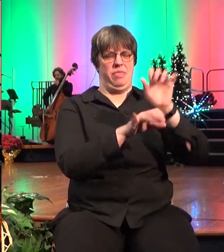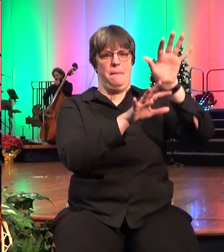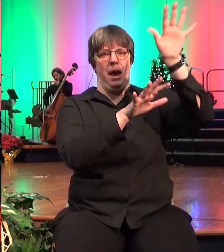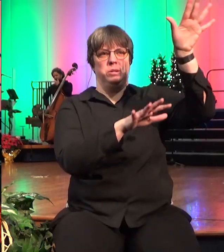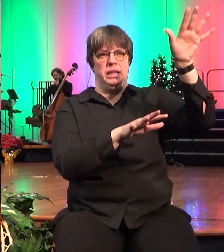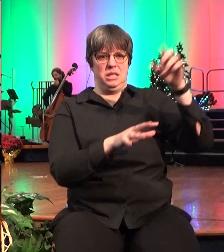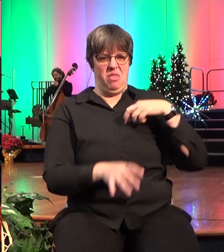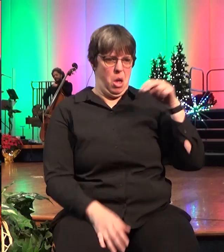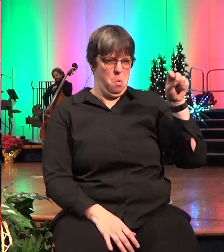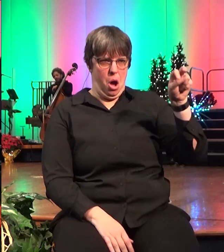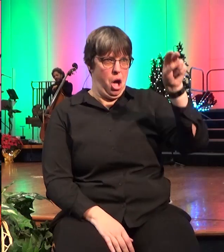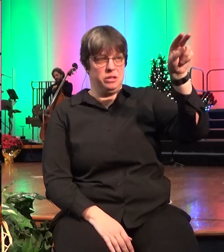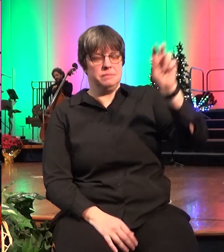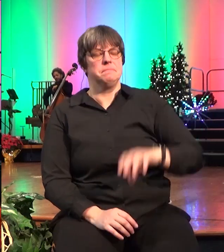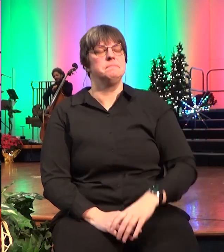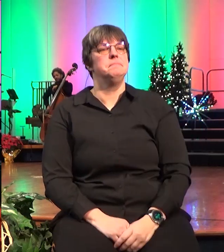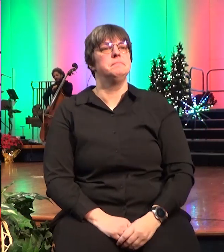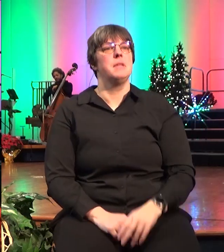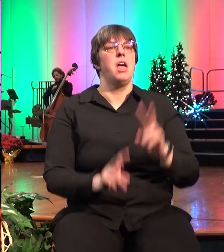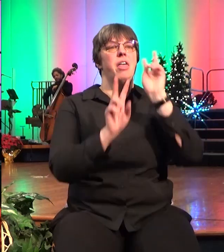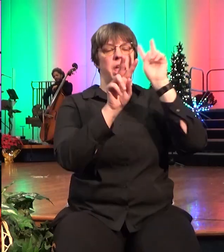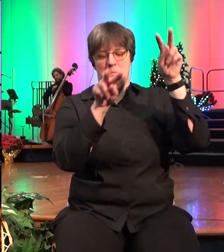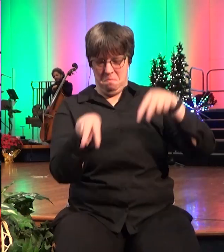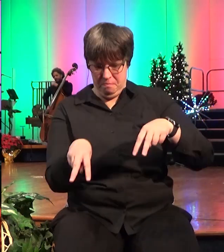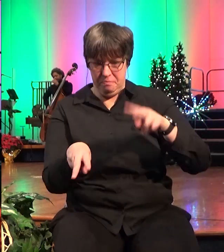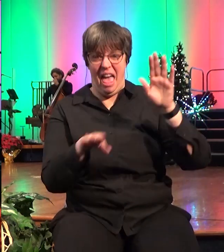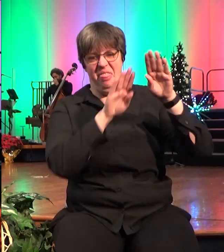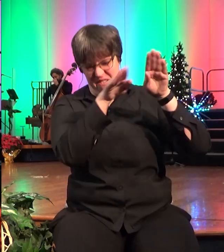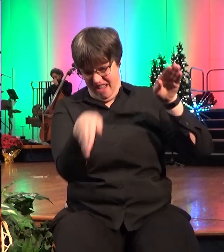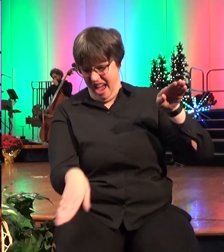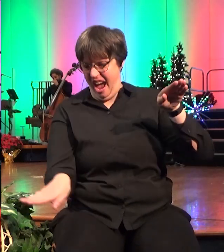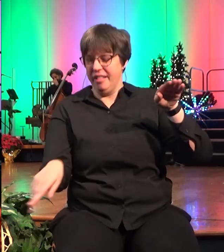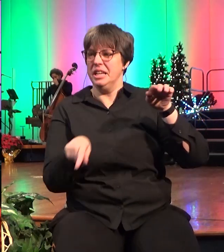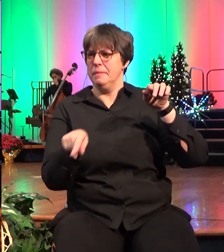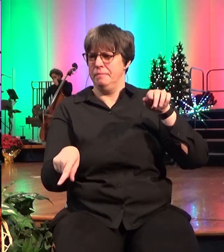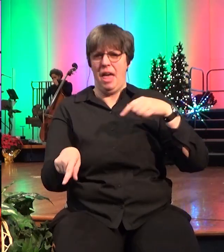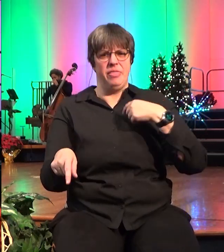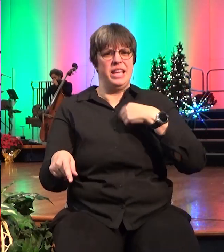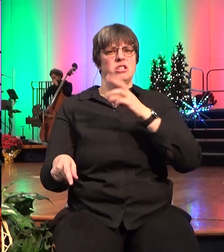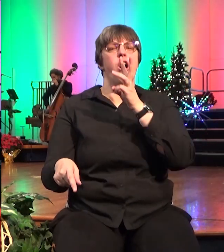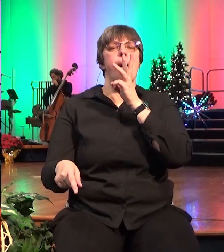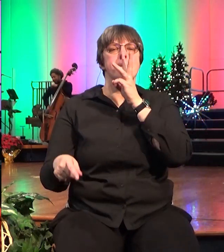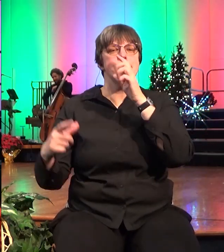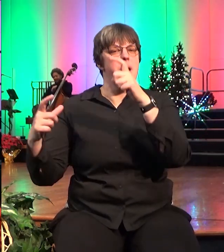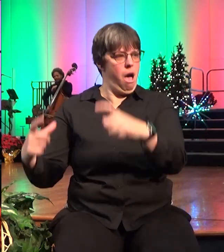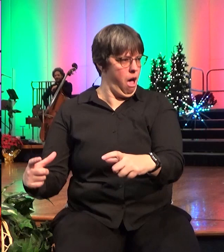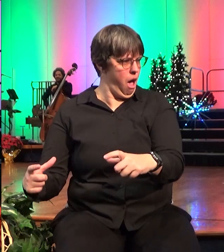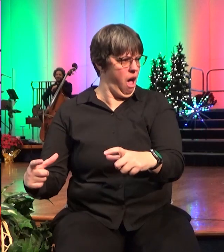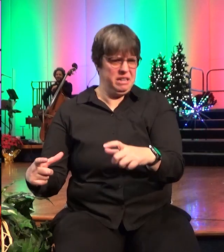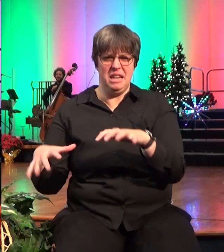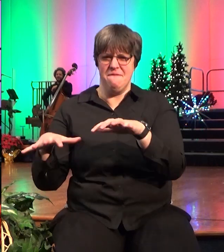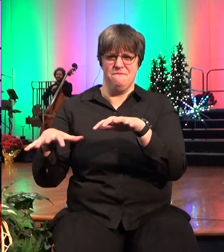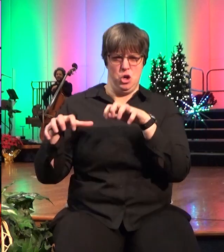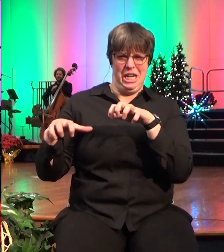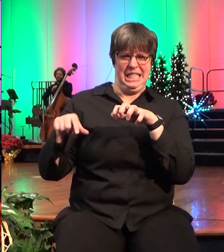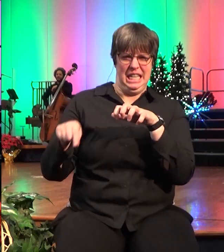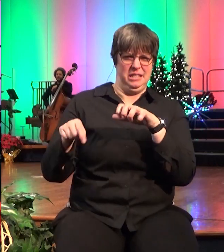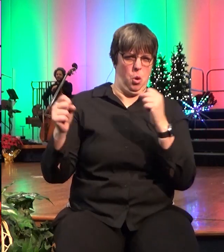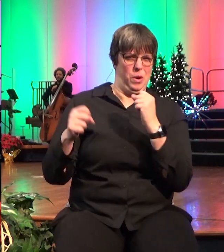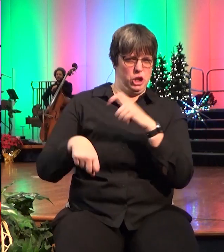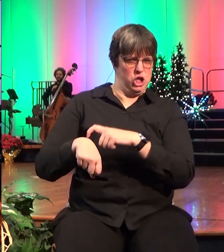ridgetop. Looked down into the valley below where there's a pond that often freezes over in the